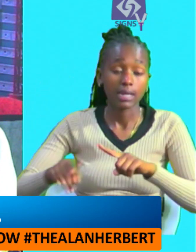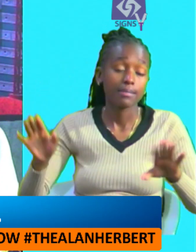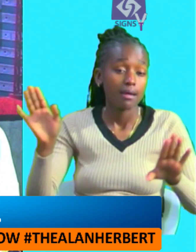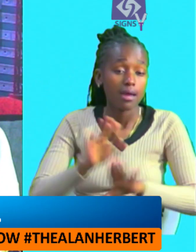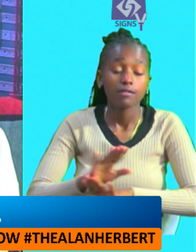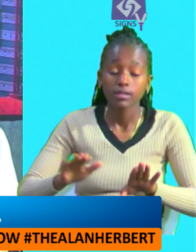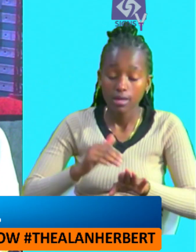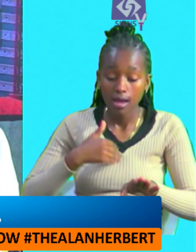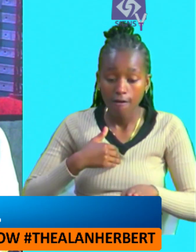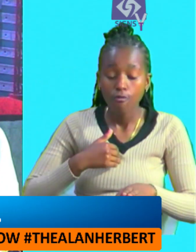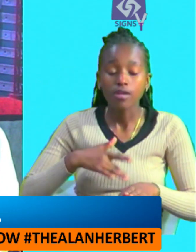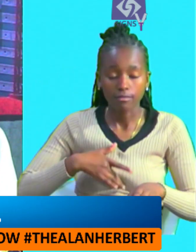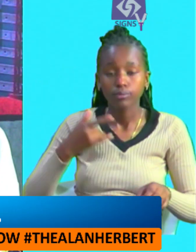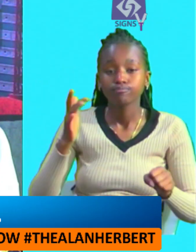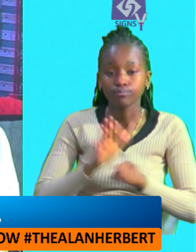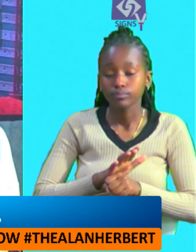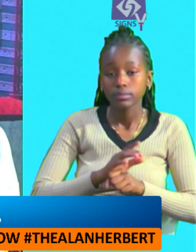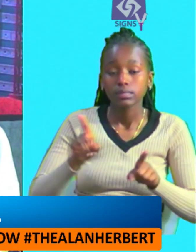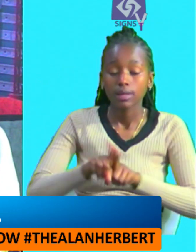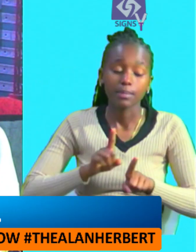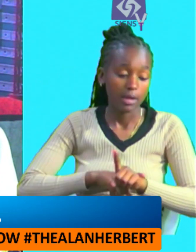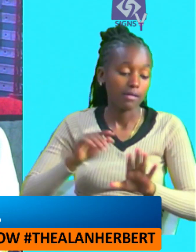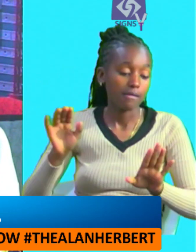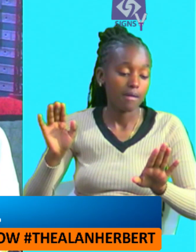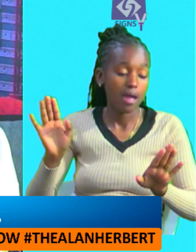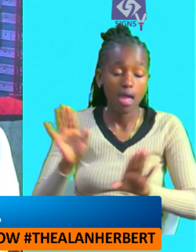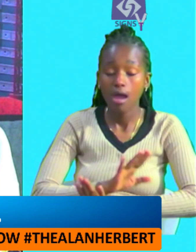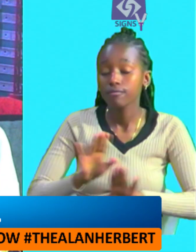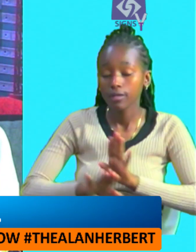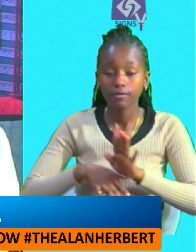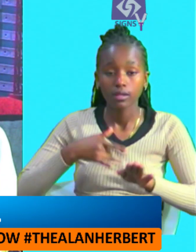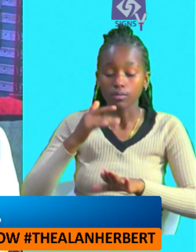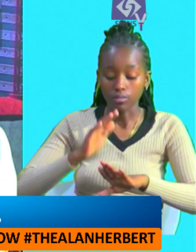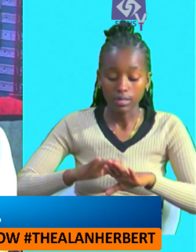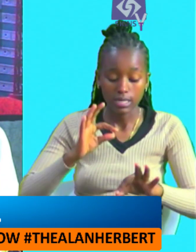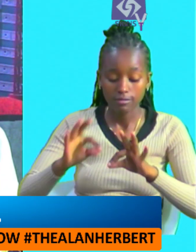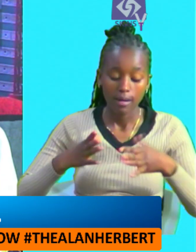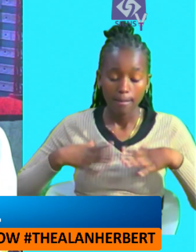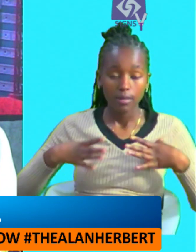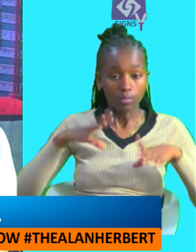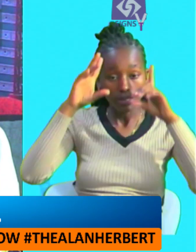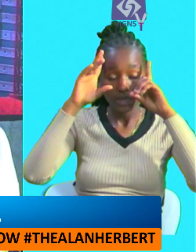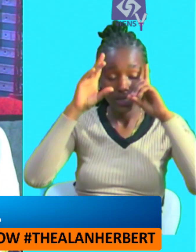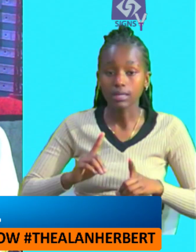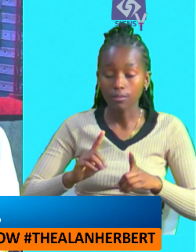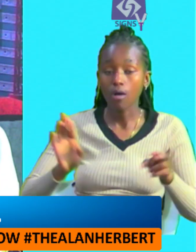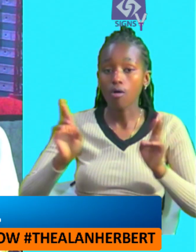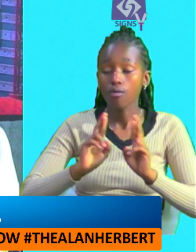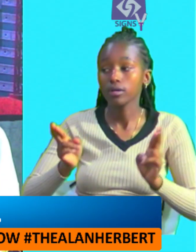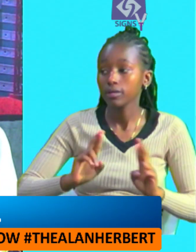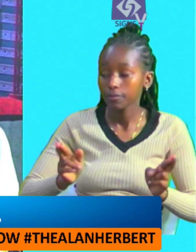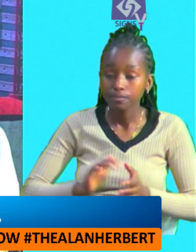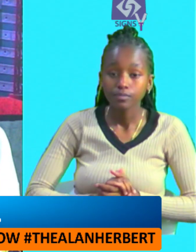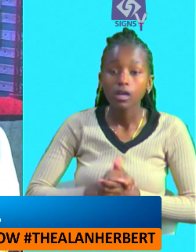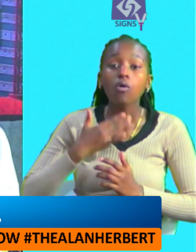better because of what I have given. And because I have given that, I am whole. I am also happy. And